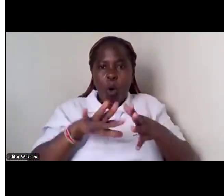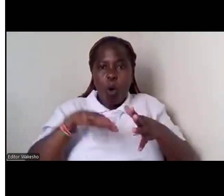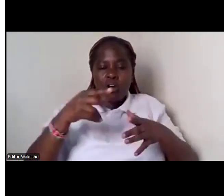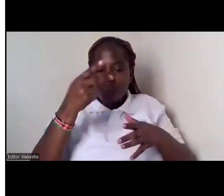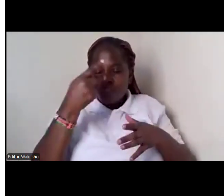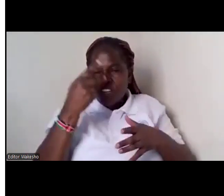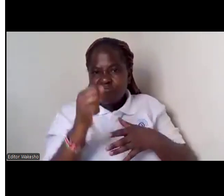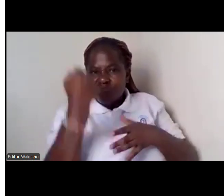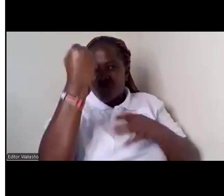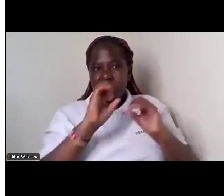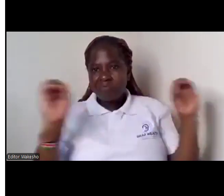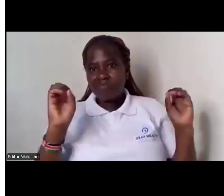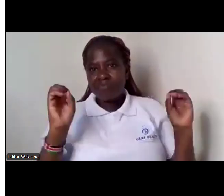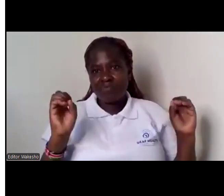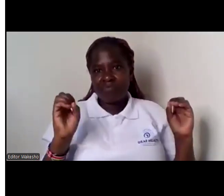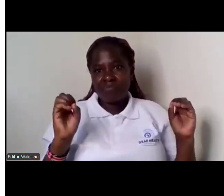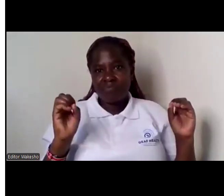have